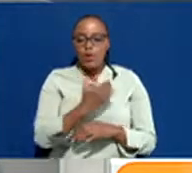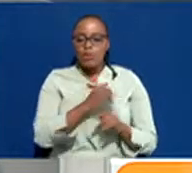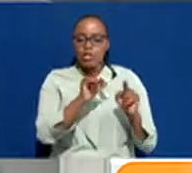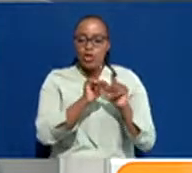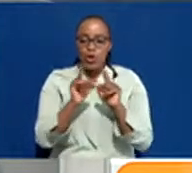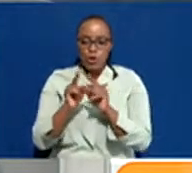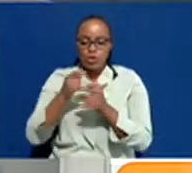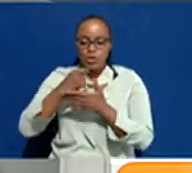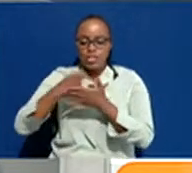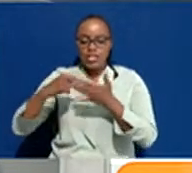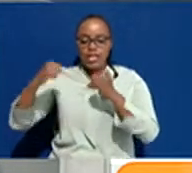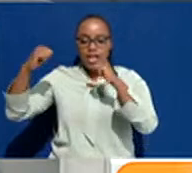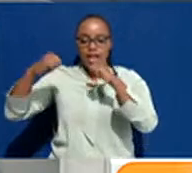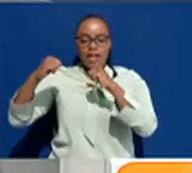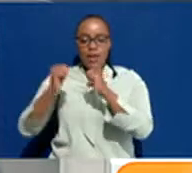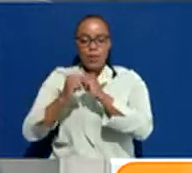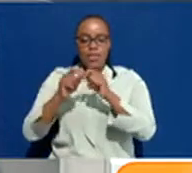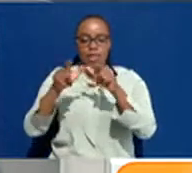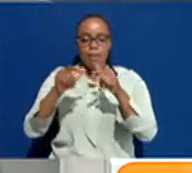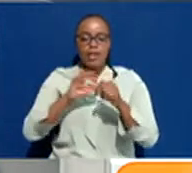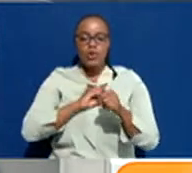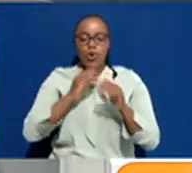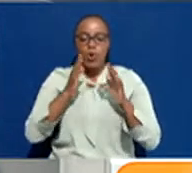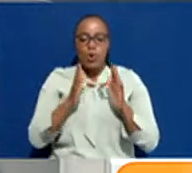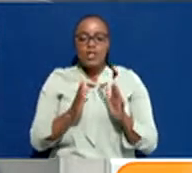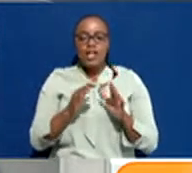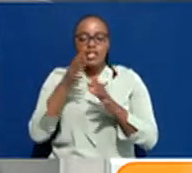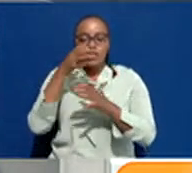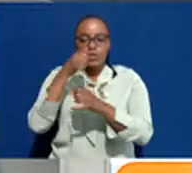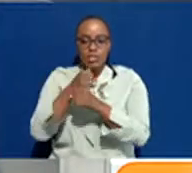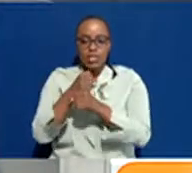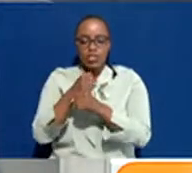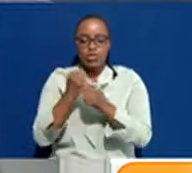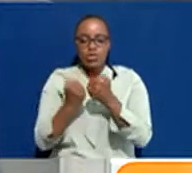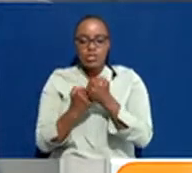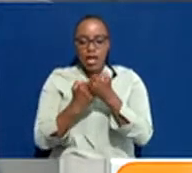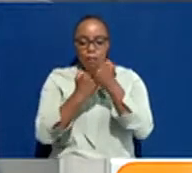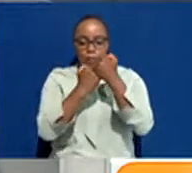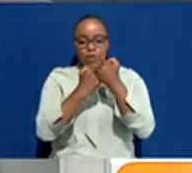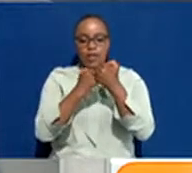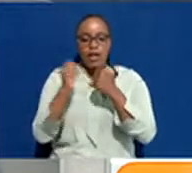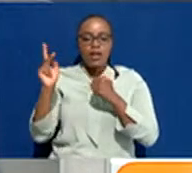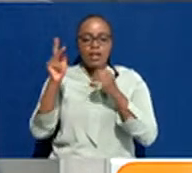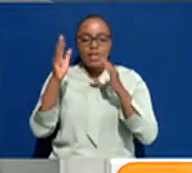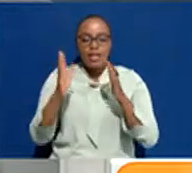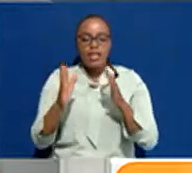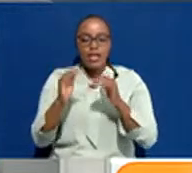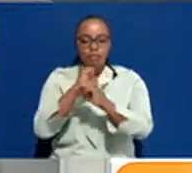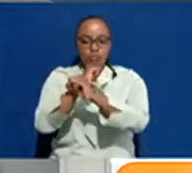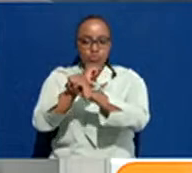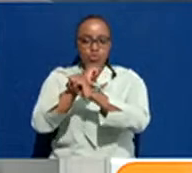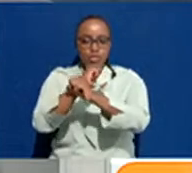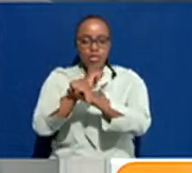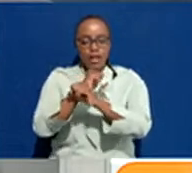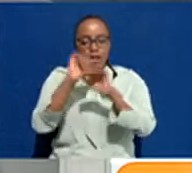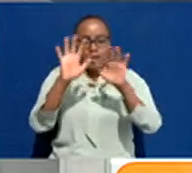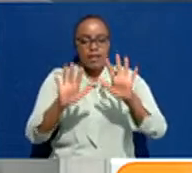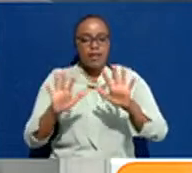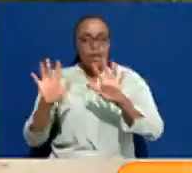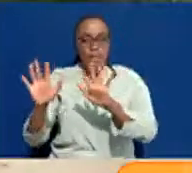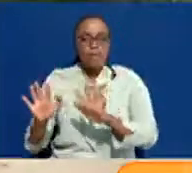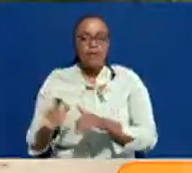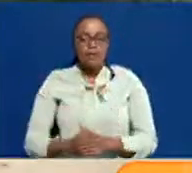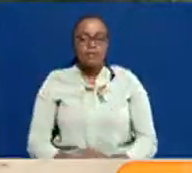also signed an agreement with the Media Owners Association to support its Wakenya Tulindane campaign.